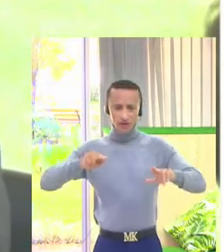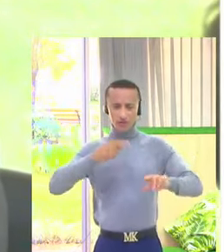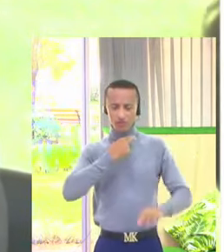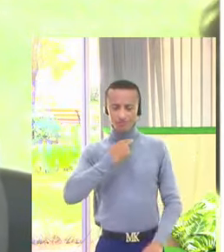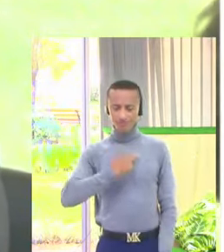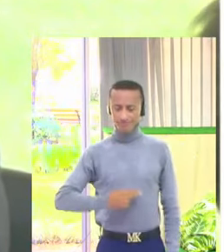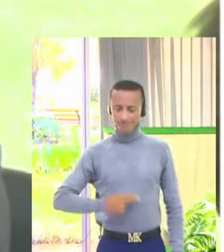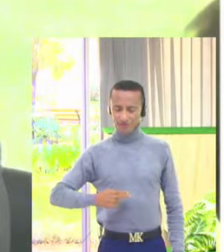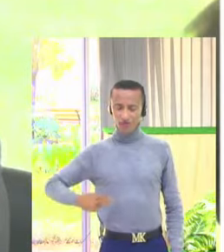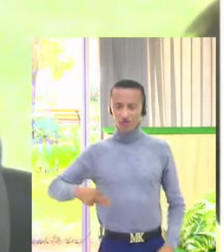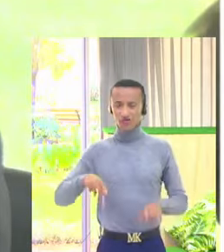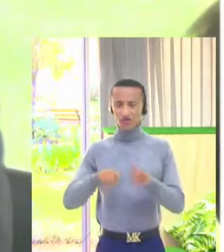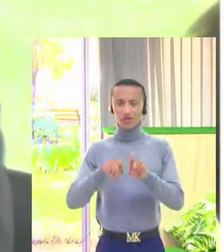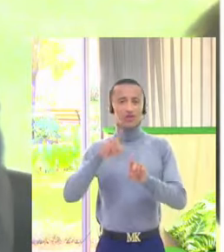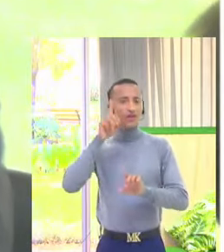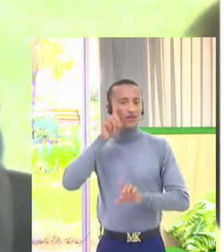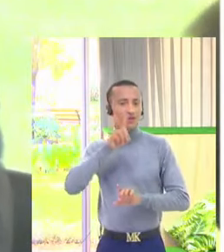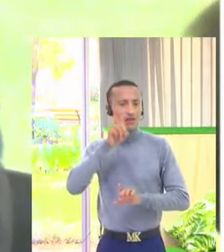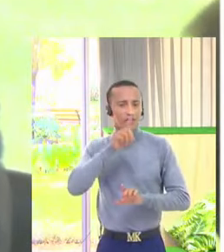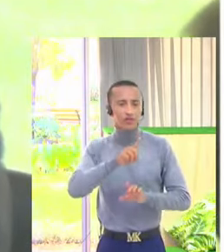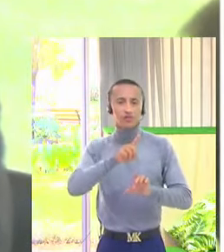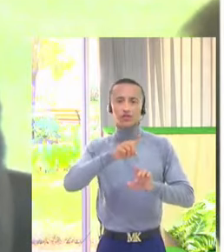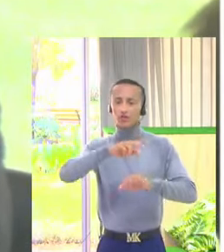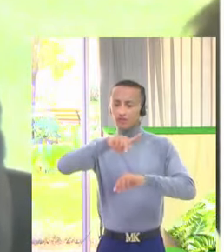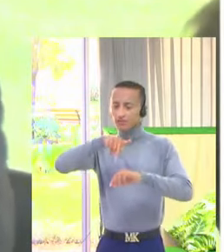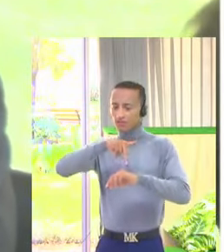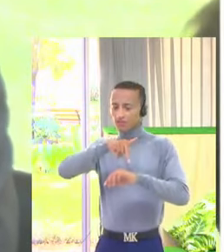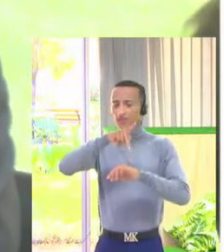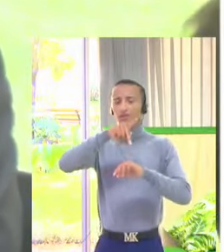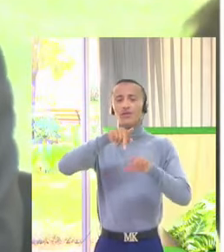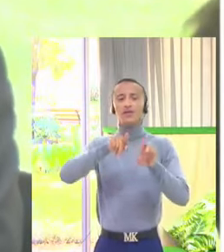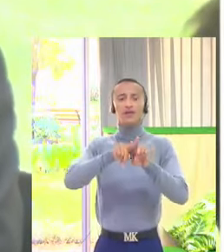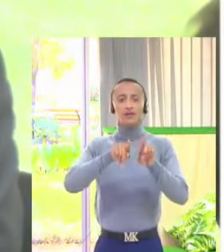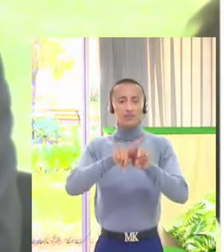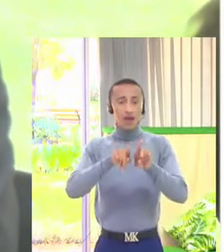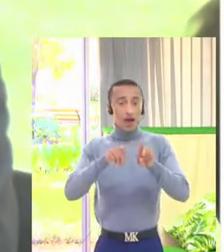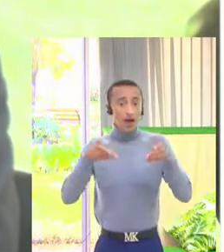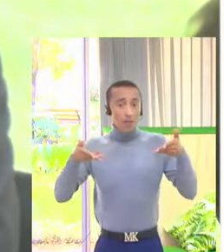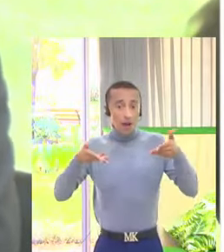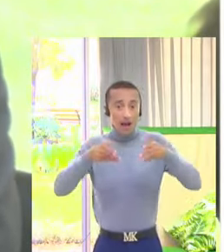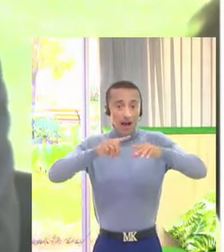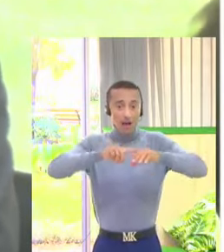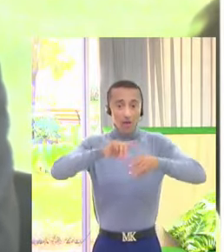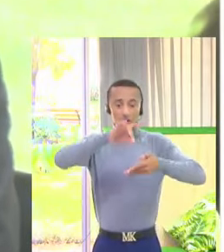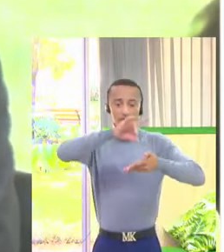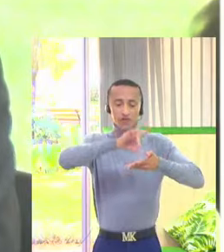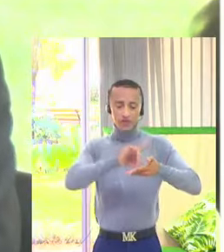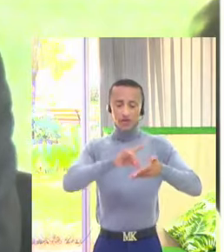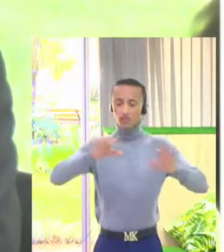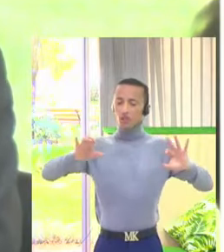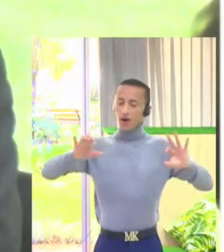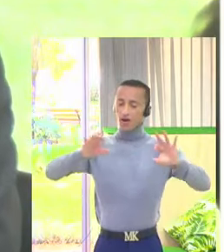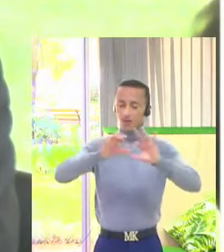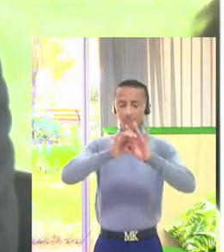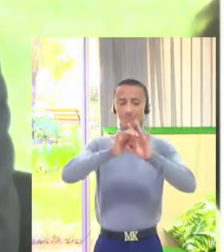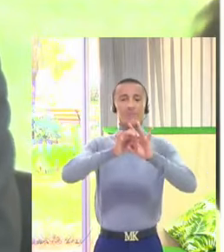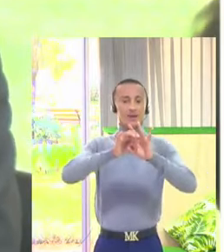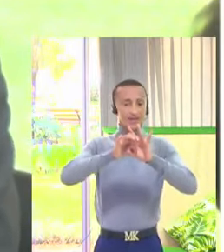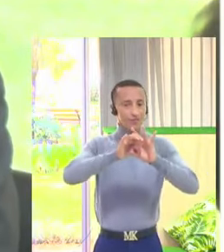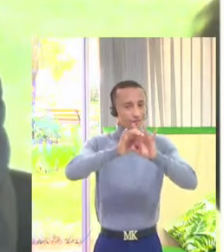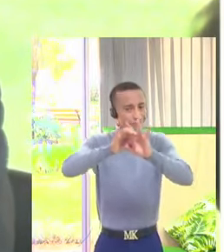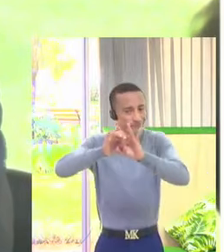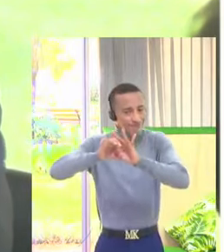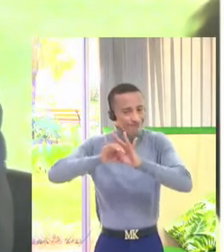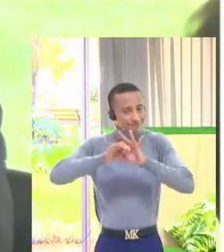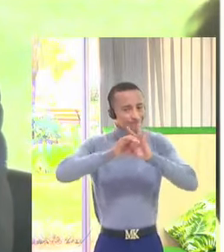in Asia. And so suddenly this idea that cooperation was inevitable, I think there are now